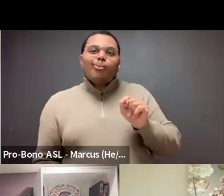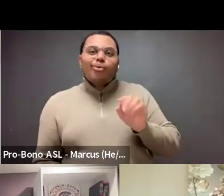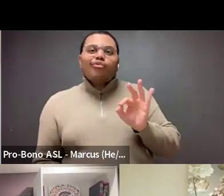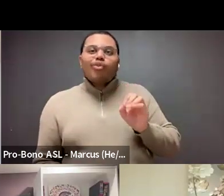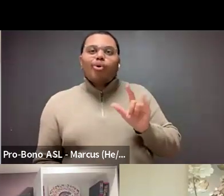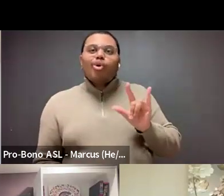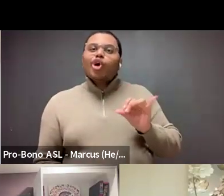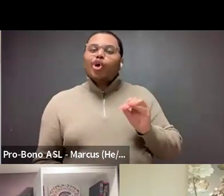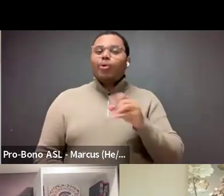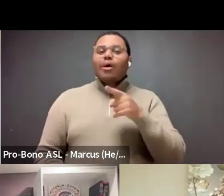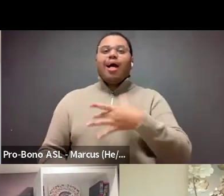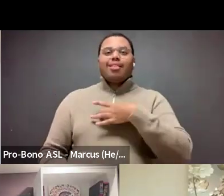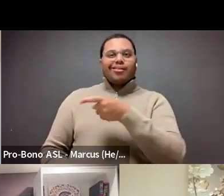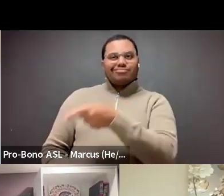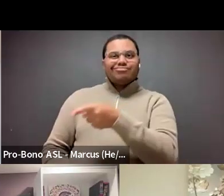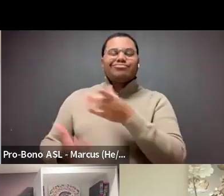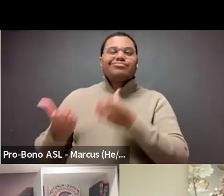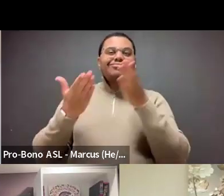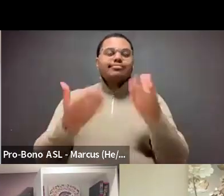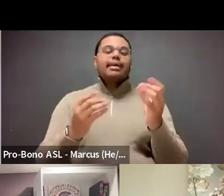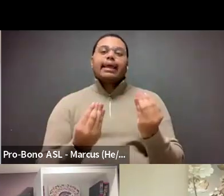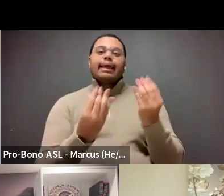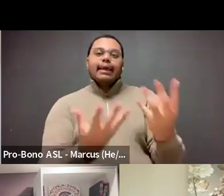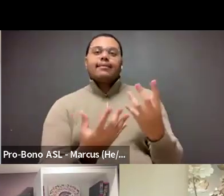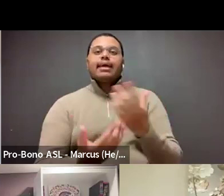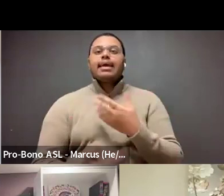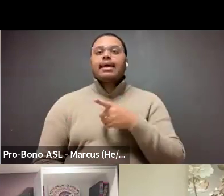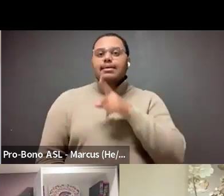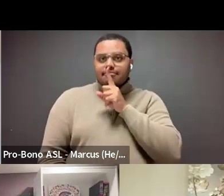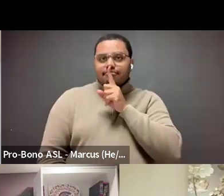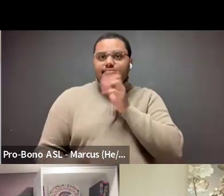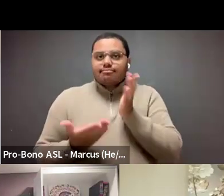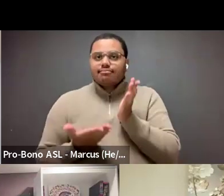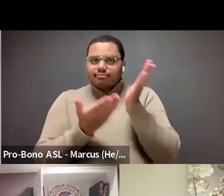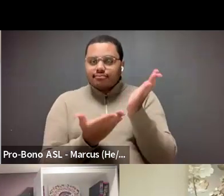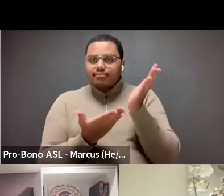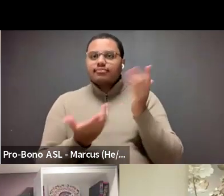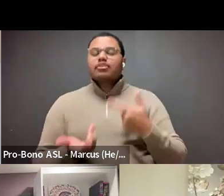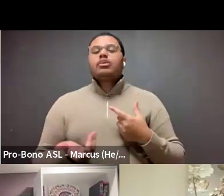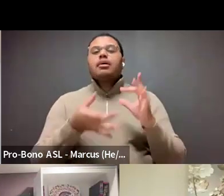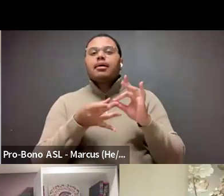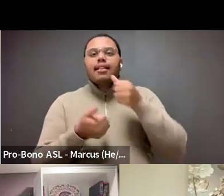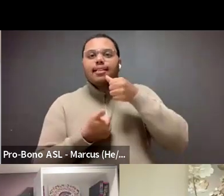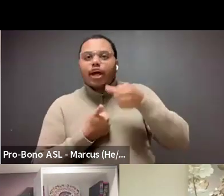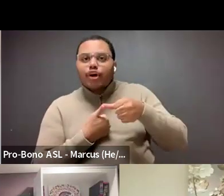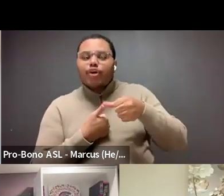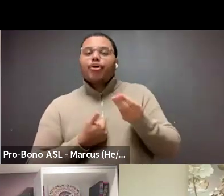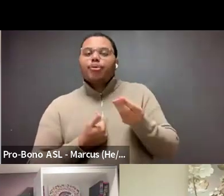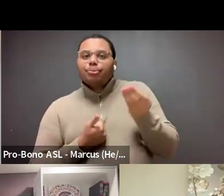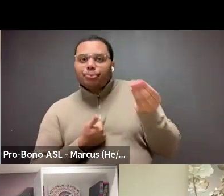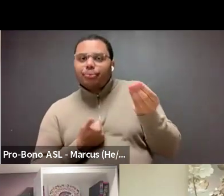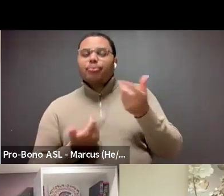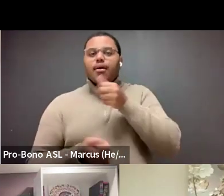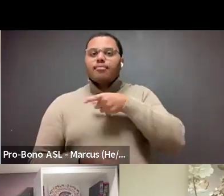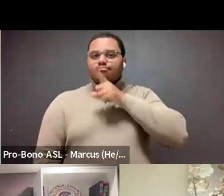like Kimberly's suggestion about giving an anonymous suggestion about that, like leaving an anonymous letter or something like that. I also